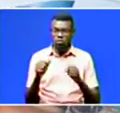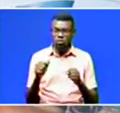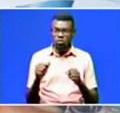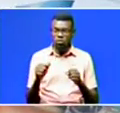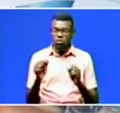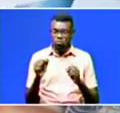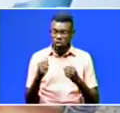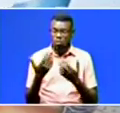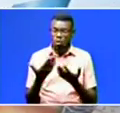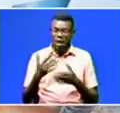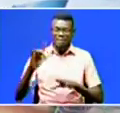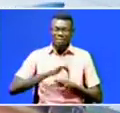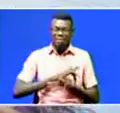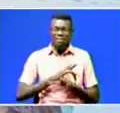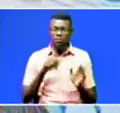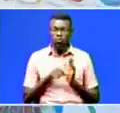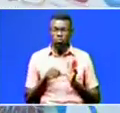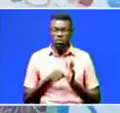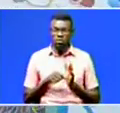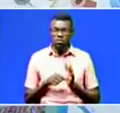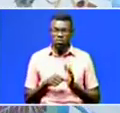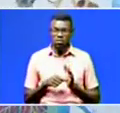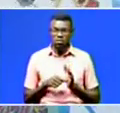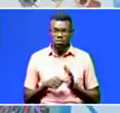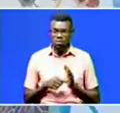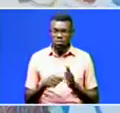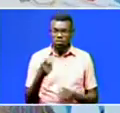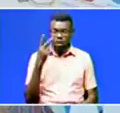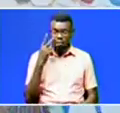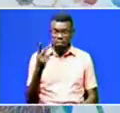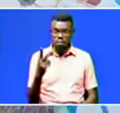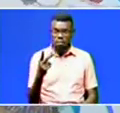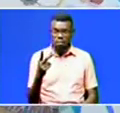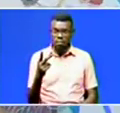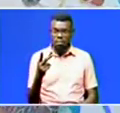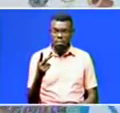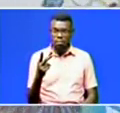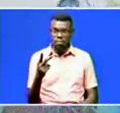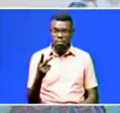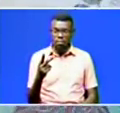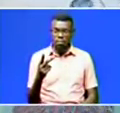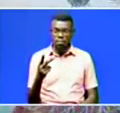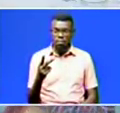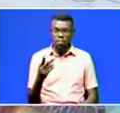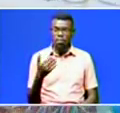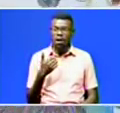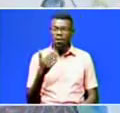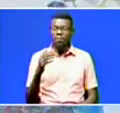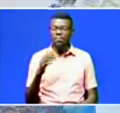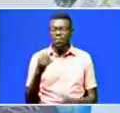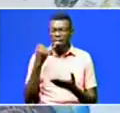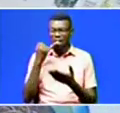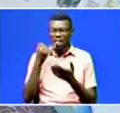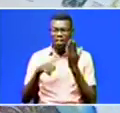get infection. So we have found the better way of doing it, that is known as